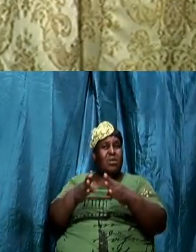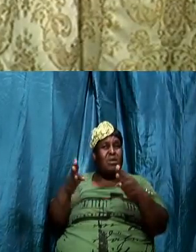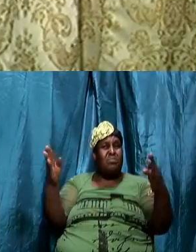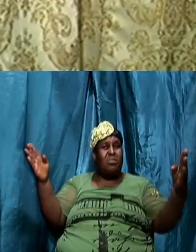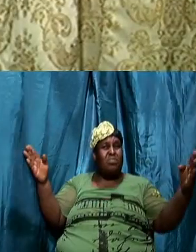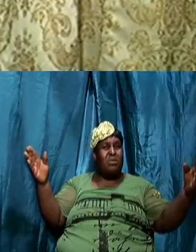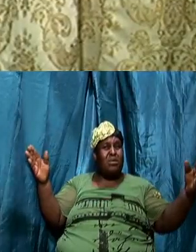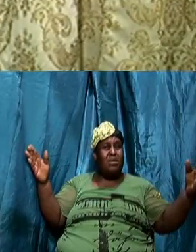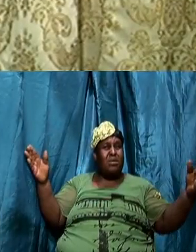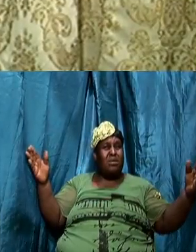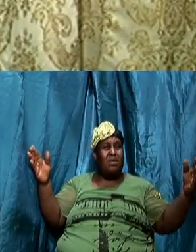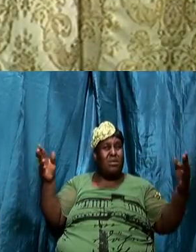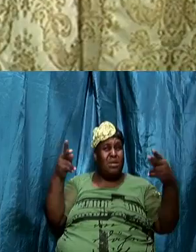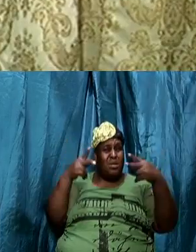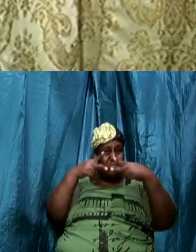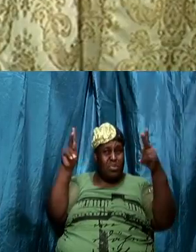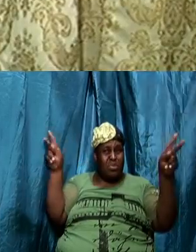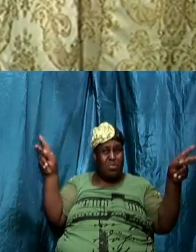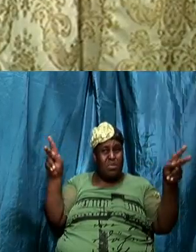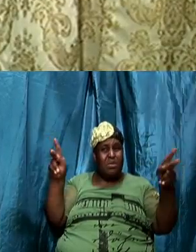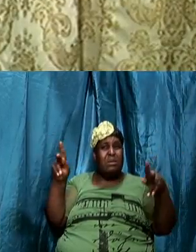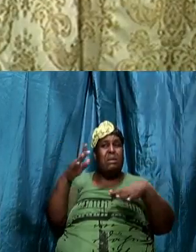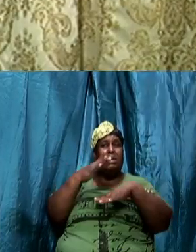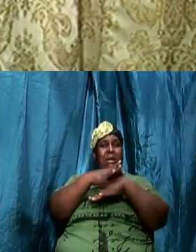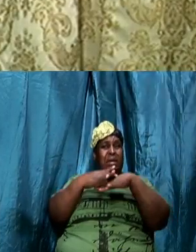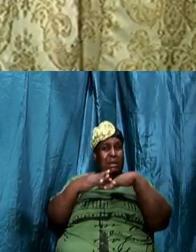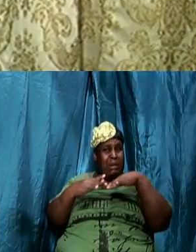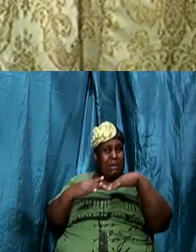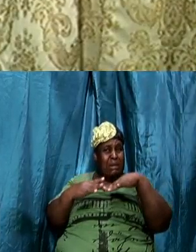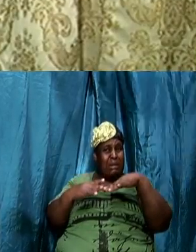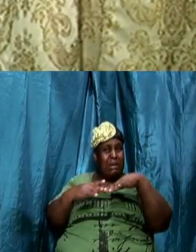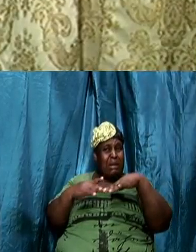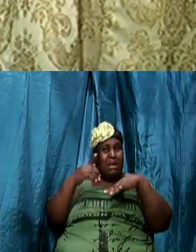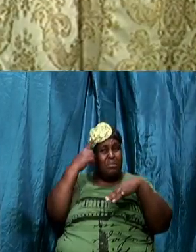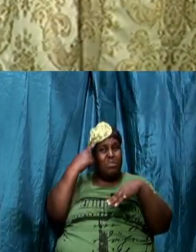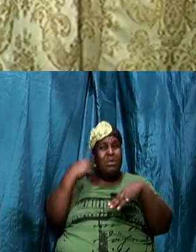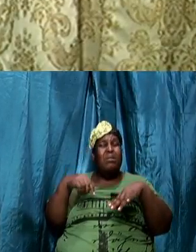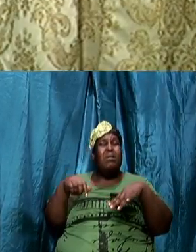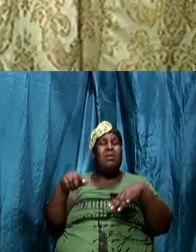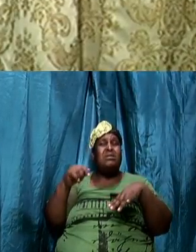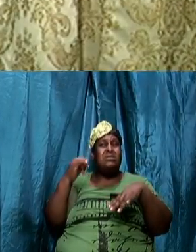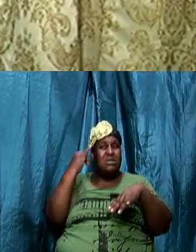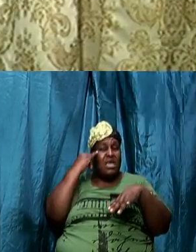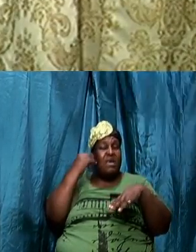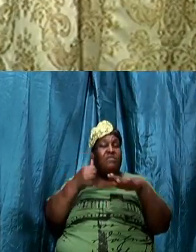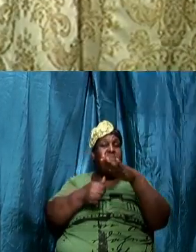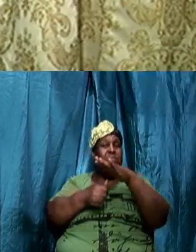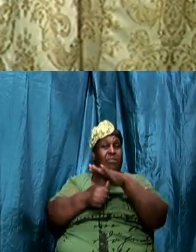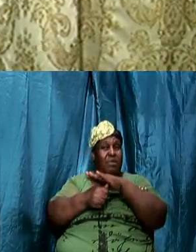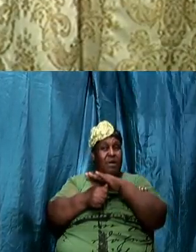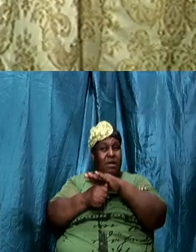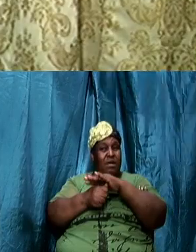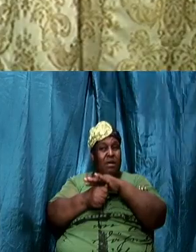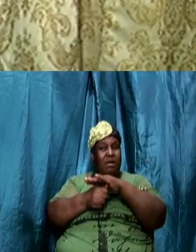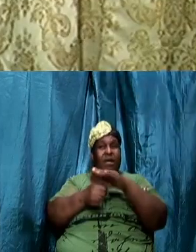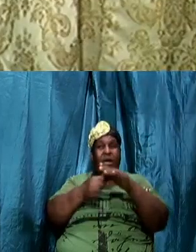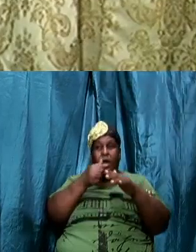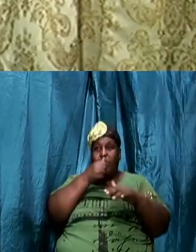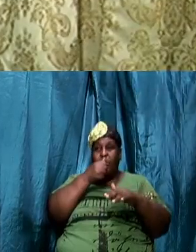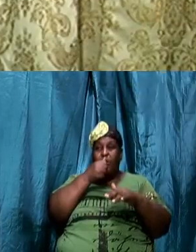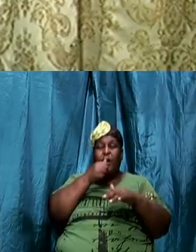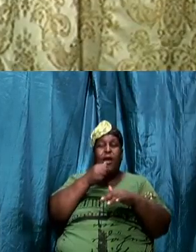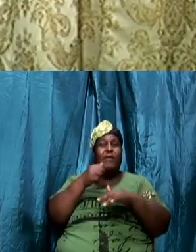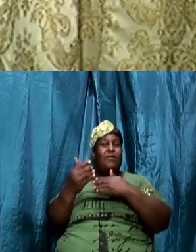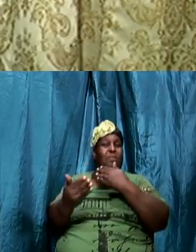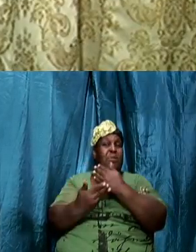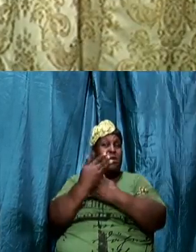around publicly naked, because if you're at a private beach or a private place and you put it on the